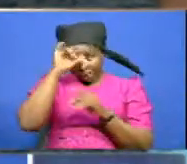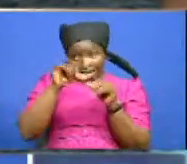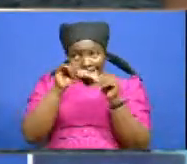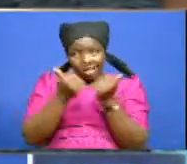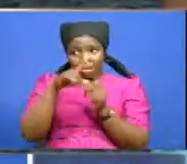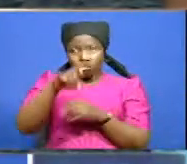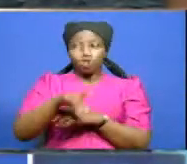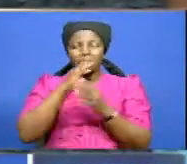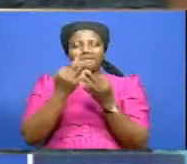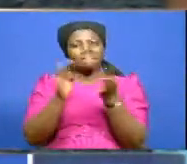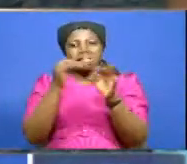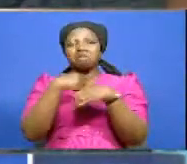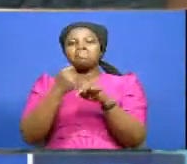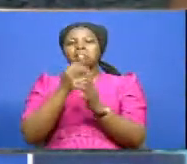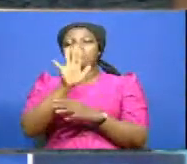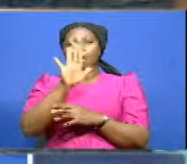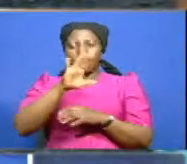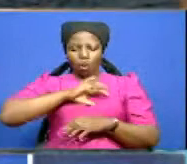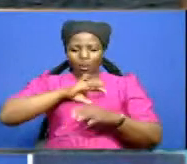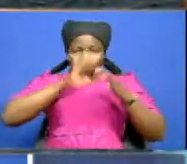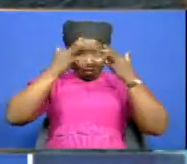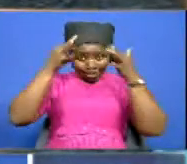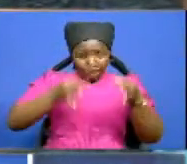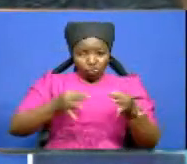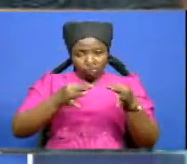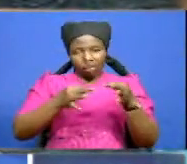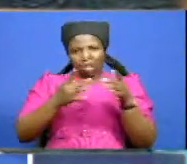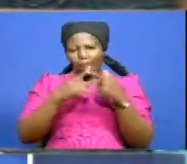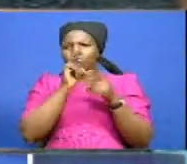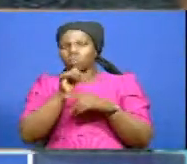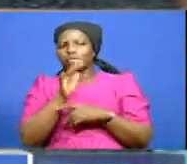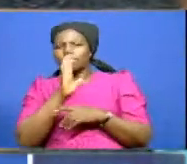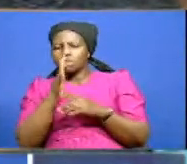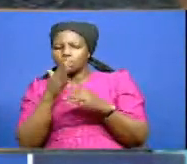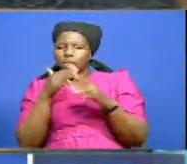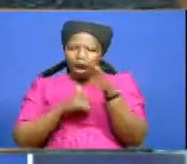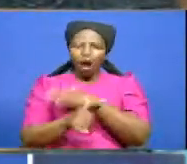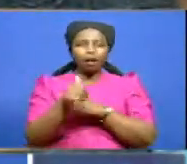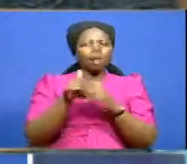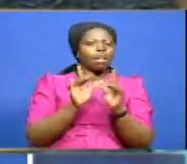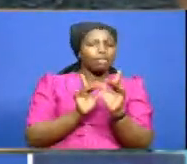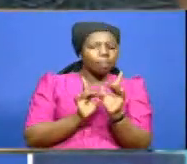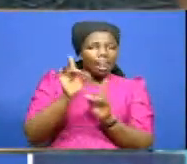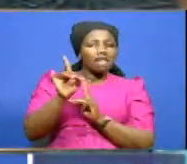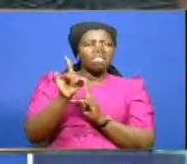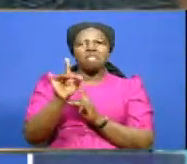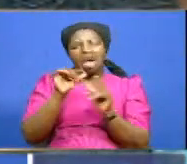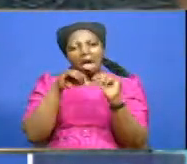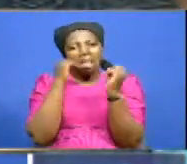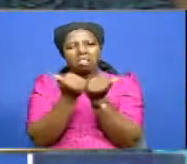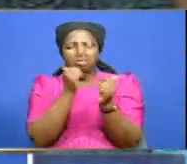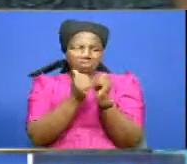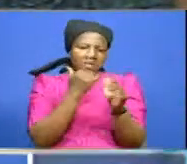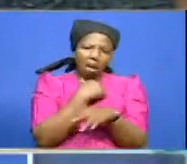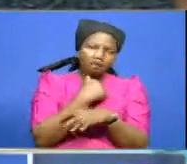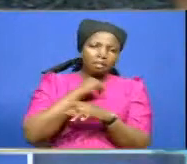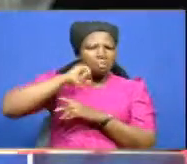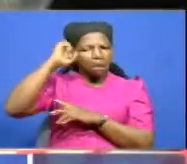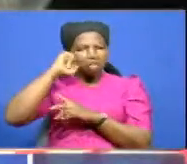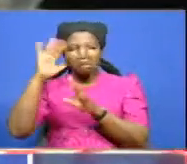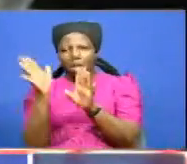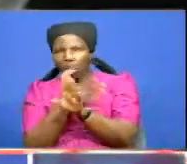their own decisions rather than be under the direction of a central agency that may be prone to political